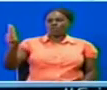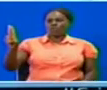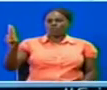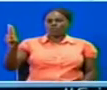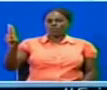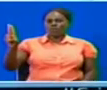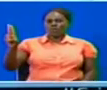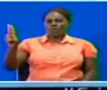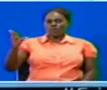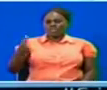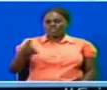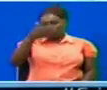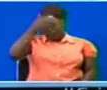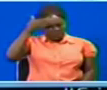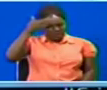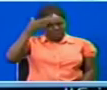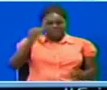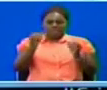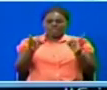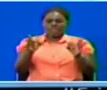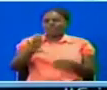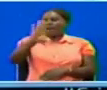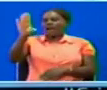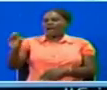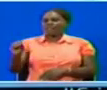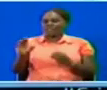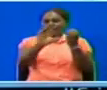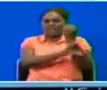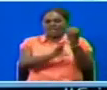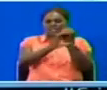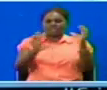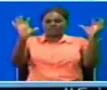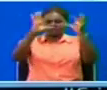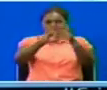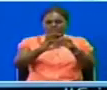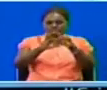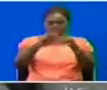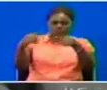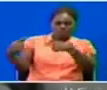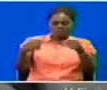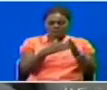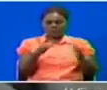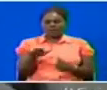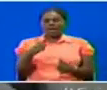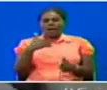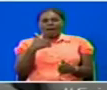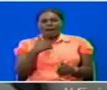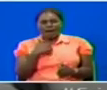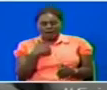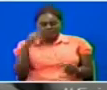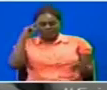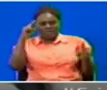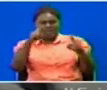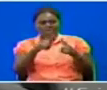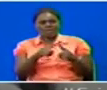outflows will be a thing of the past if African countries join hands to fight it. We've sent out